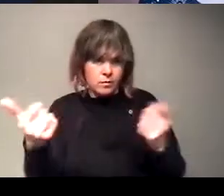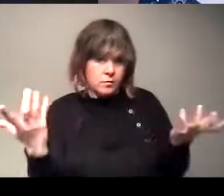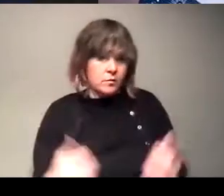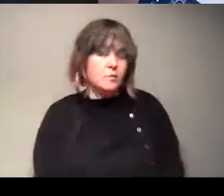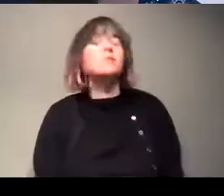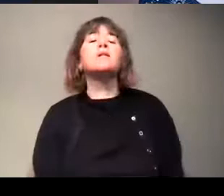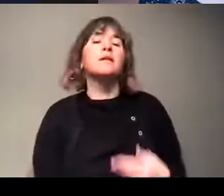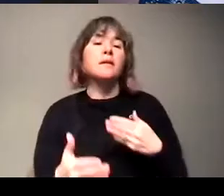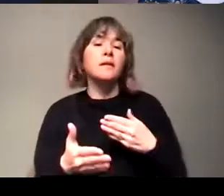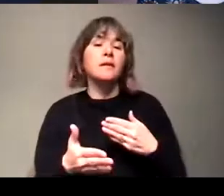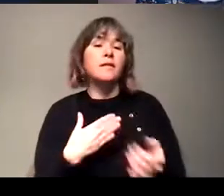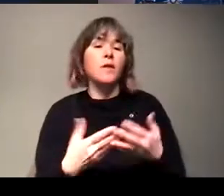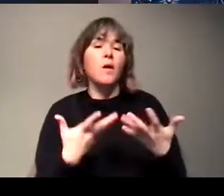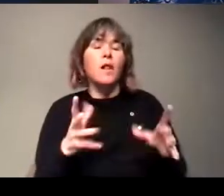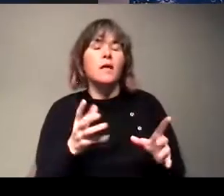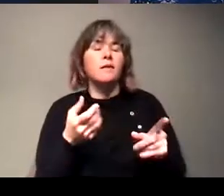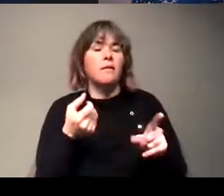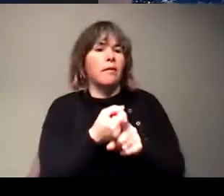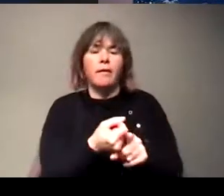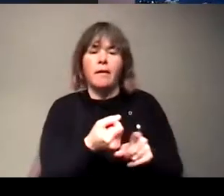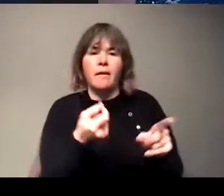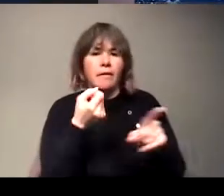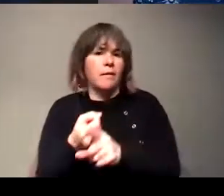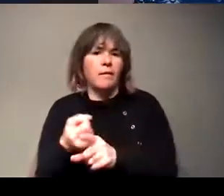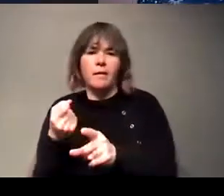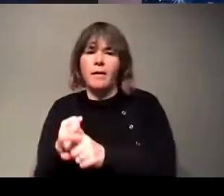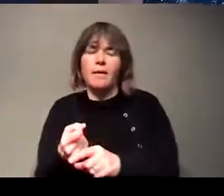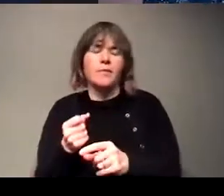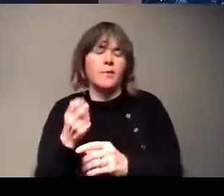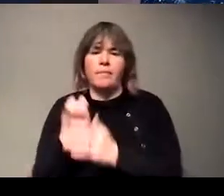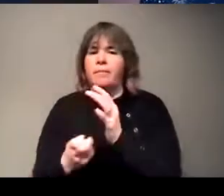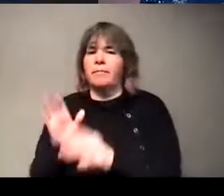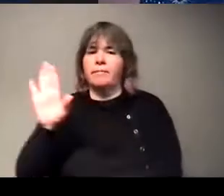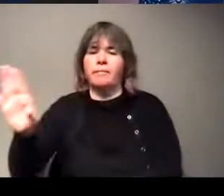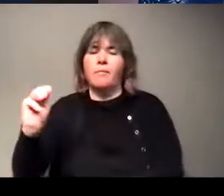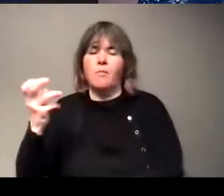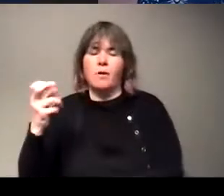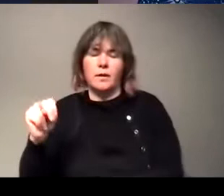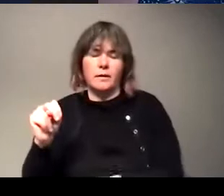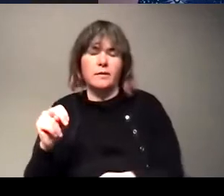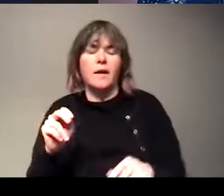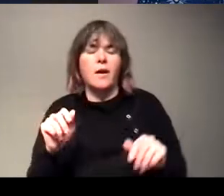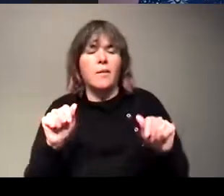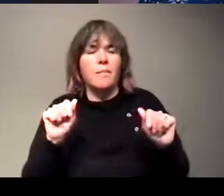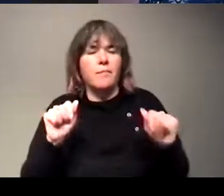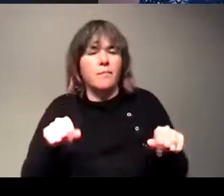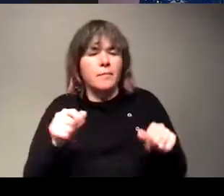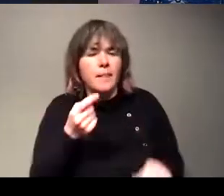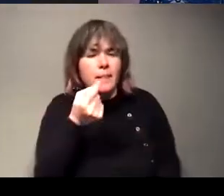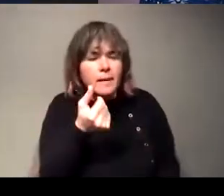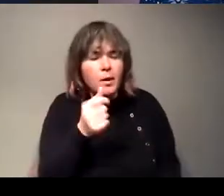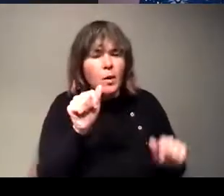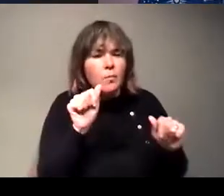takes a lot of chance, and this is quickly diving into Morgan's territory, it takes a lot of probability, like small probabilities, to